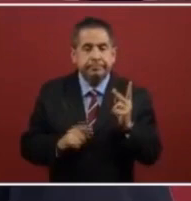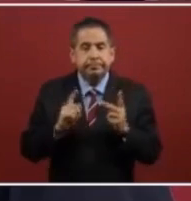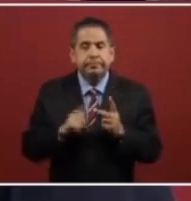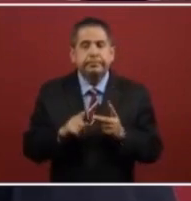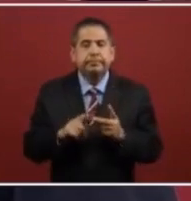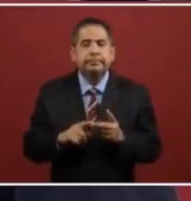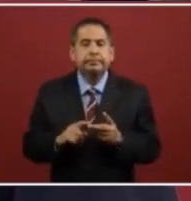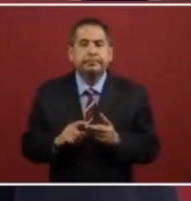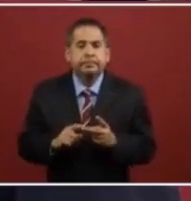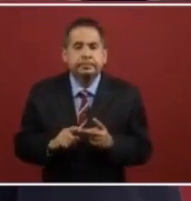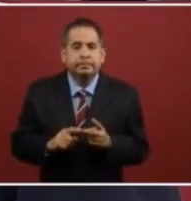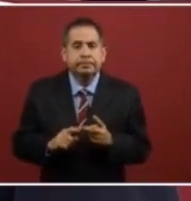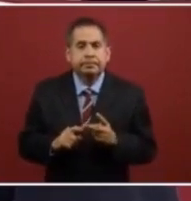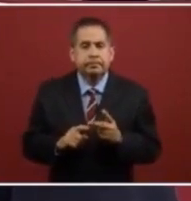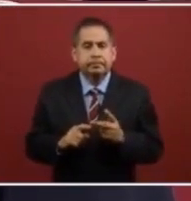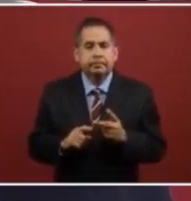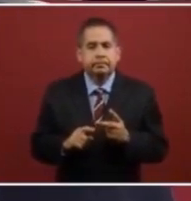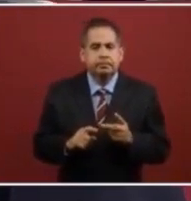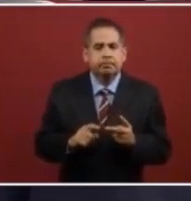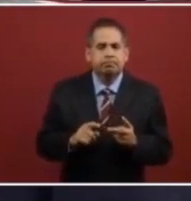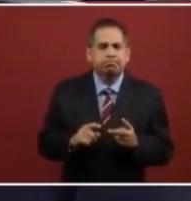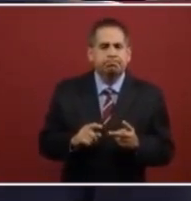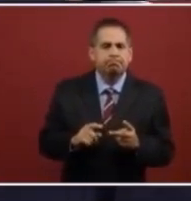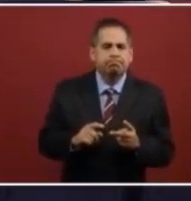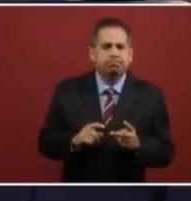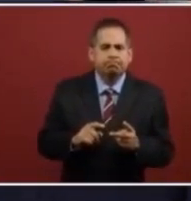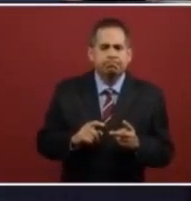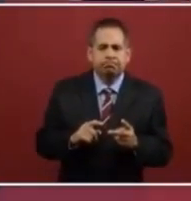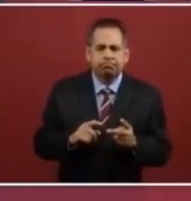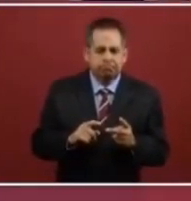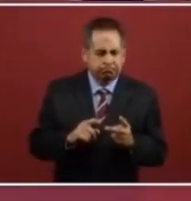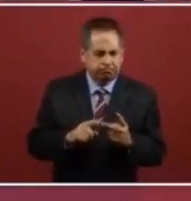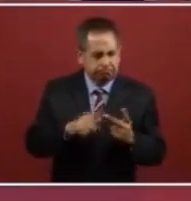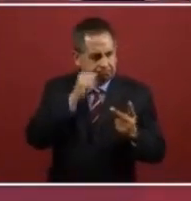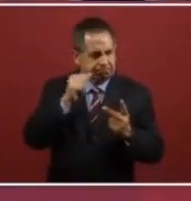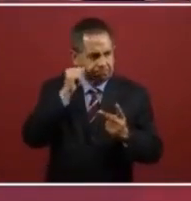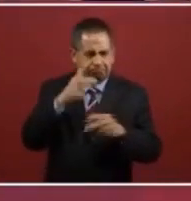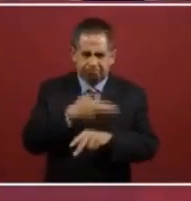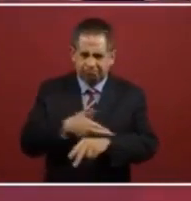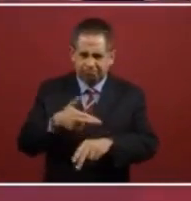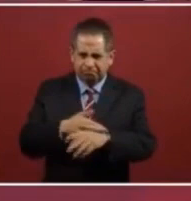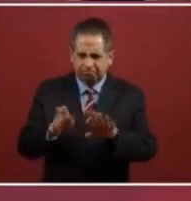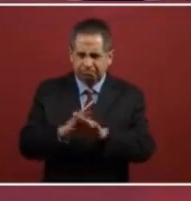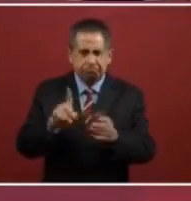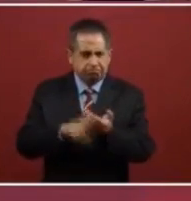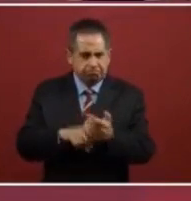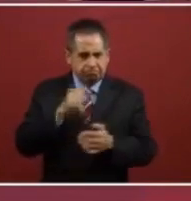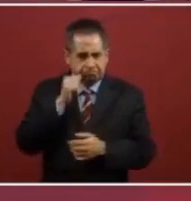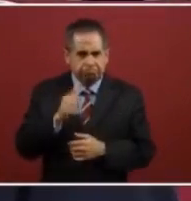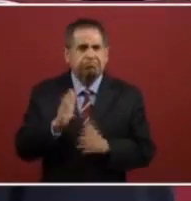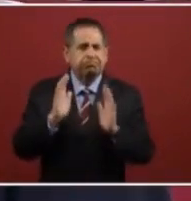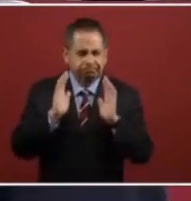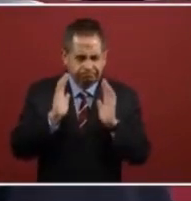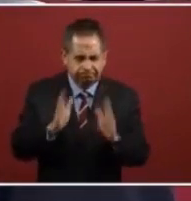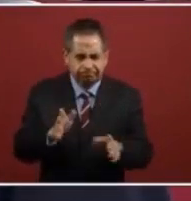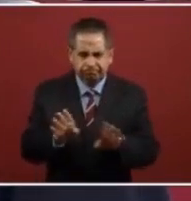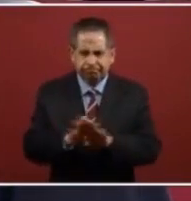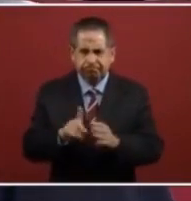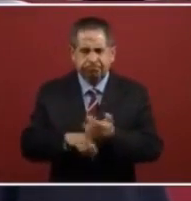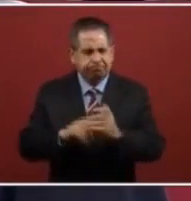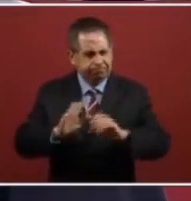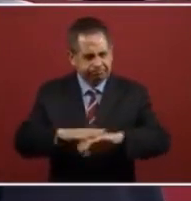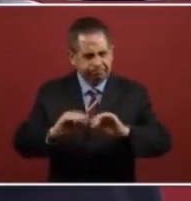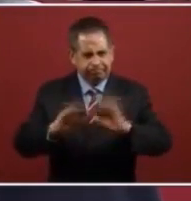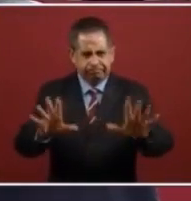que is con that medidas como las de with the ayer measures like the one yesterday, queda en